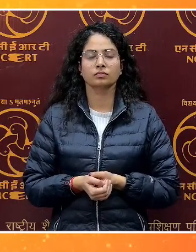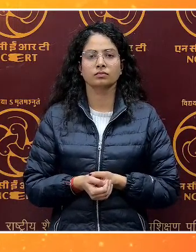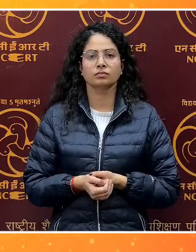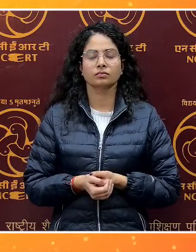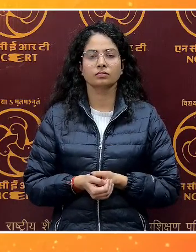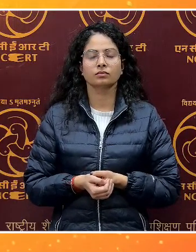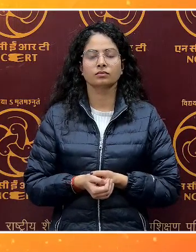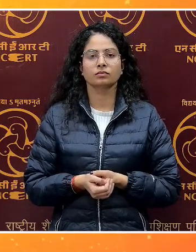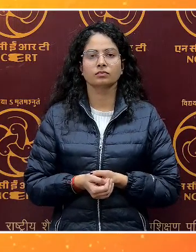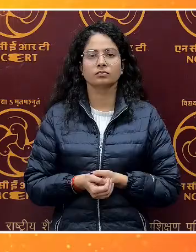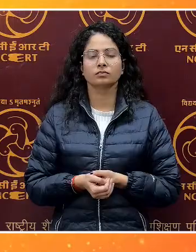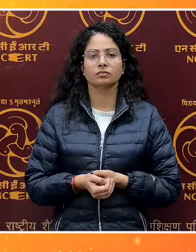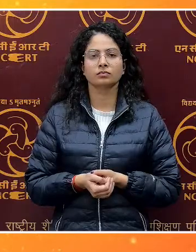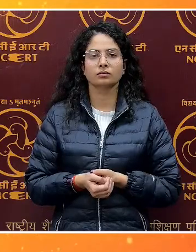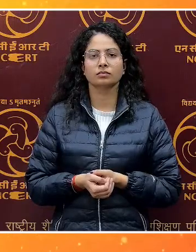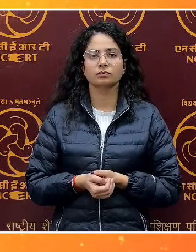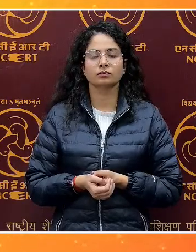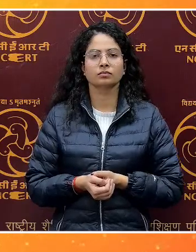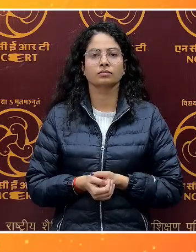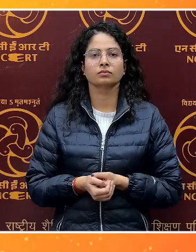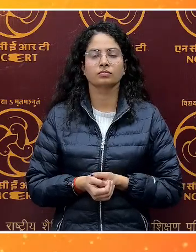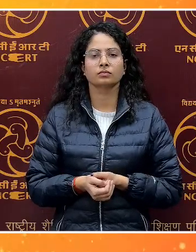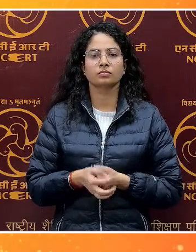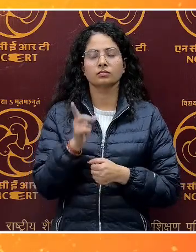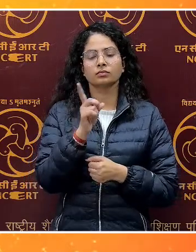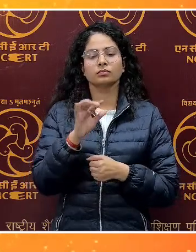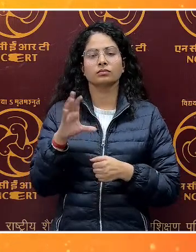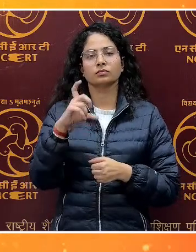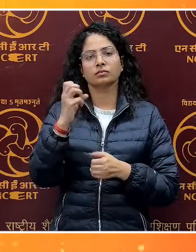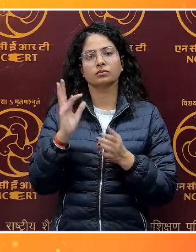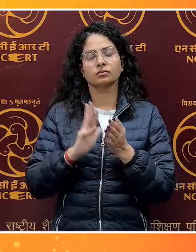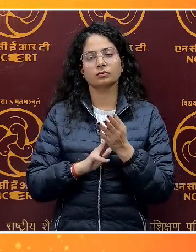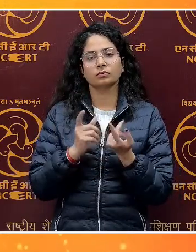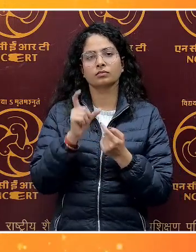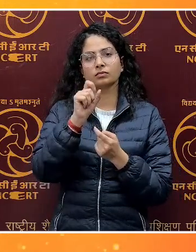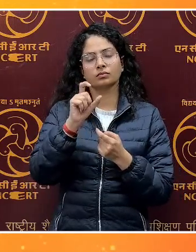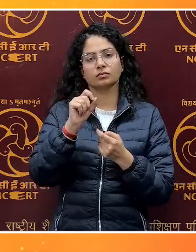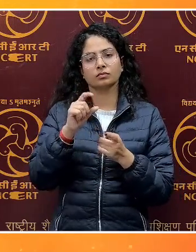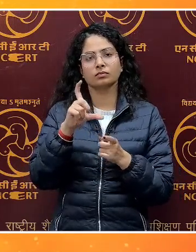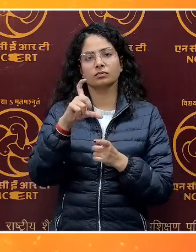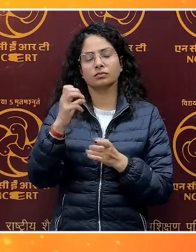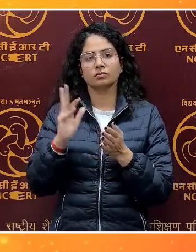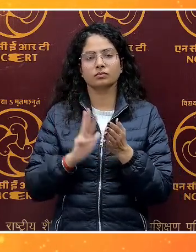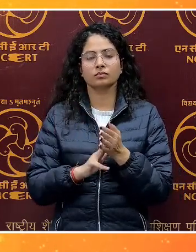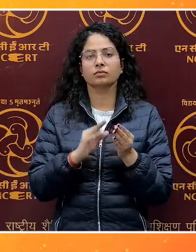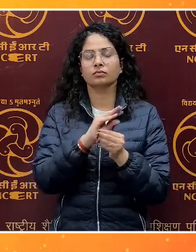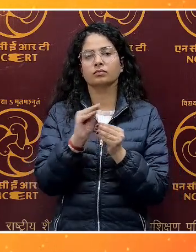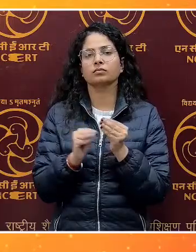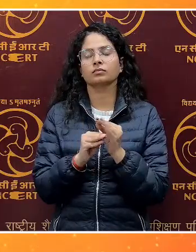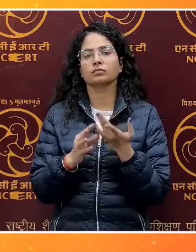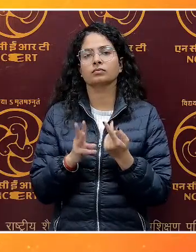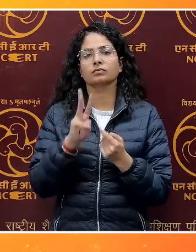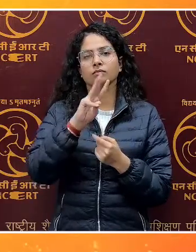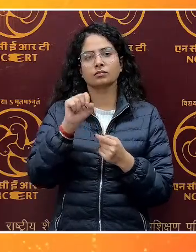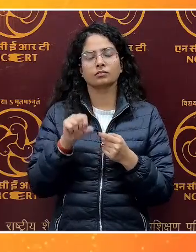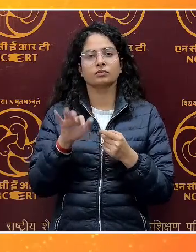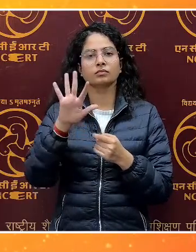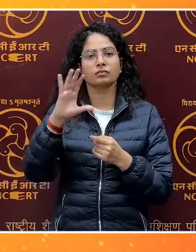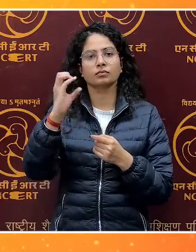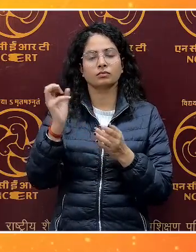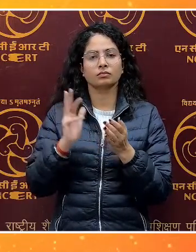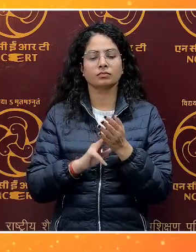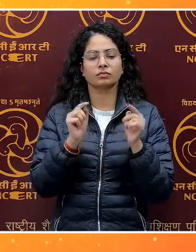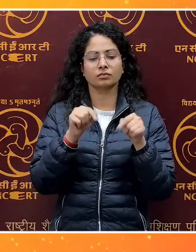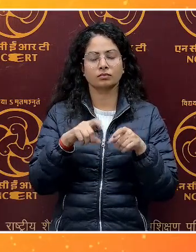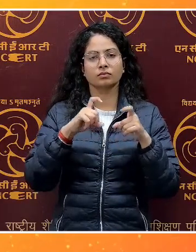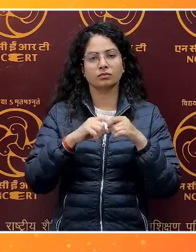pens. The dimensions of the cuboid are 15 centimeters, 10 centimeters and 3.5 centimeters. This is a question